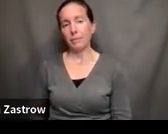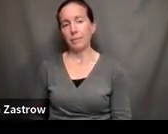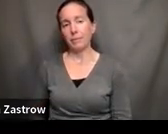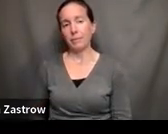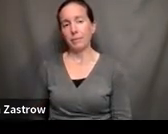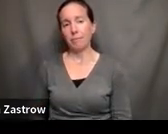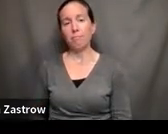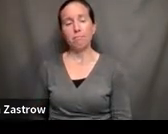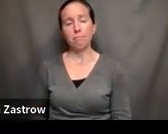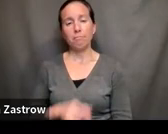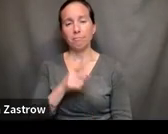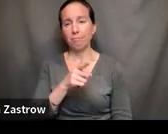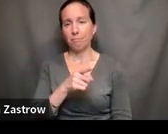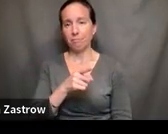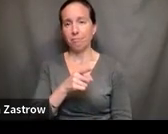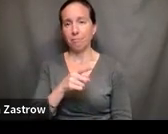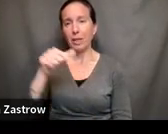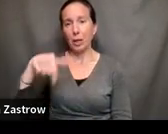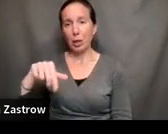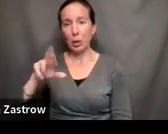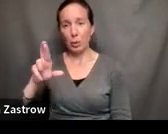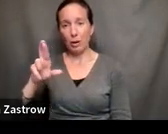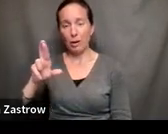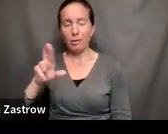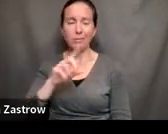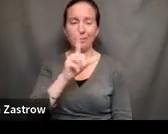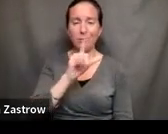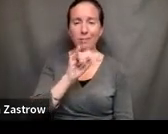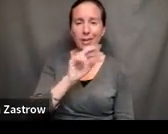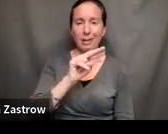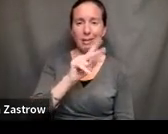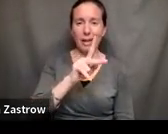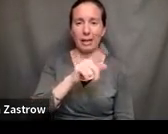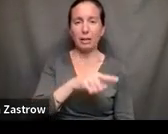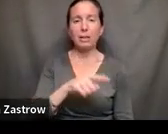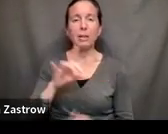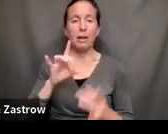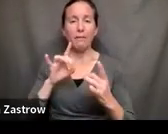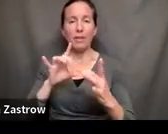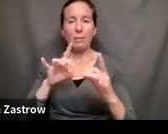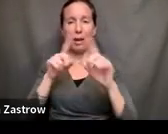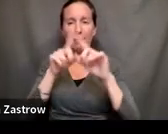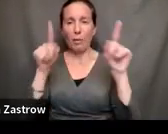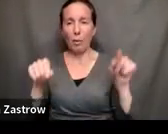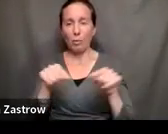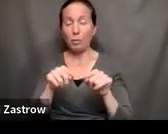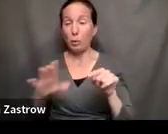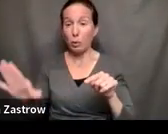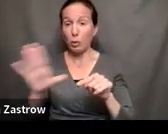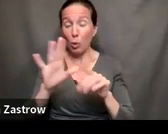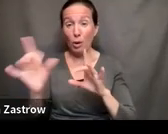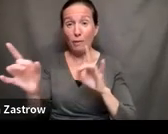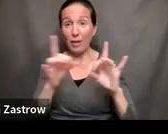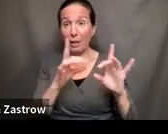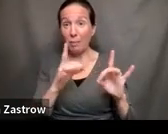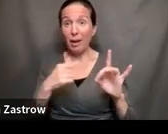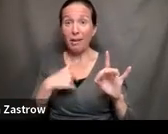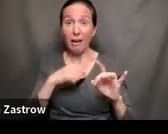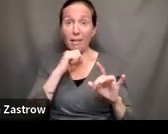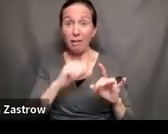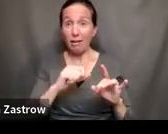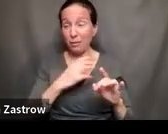And this link or QR code will bring you to a feedback form. We use your feedback. We love your feedback. Please give